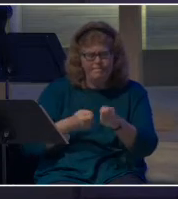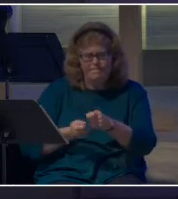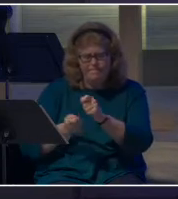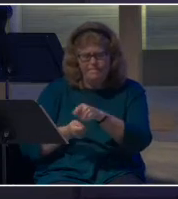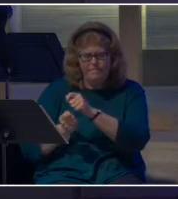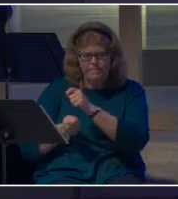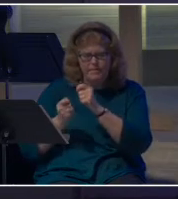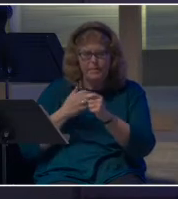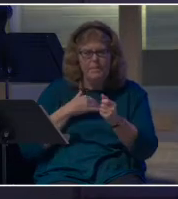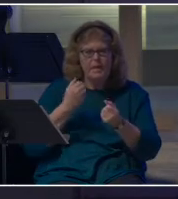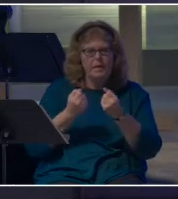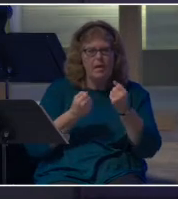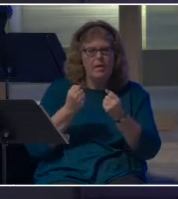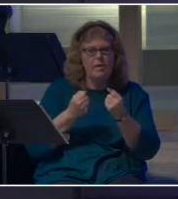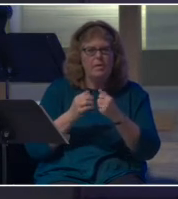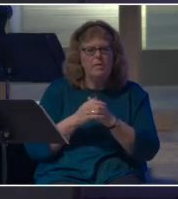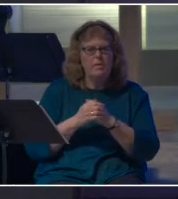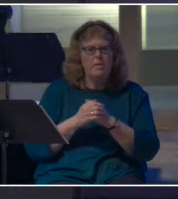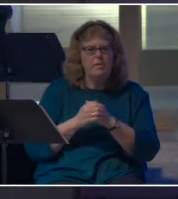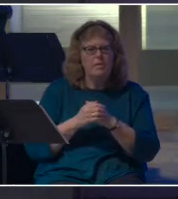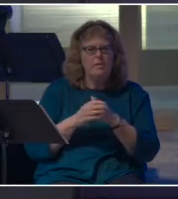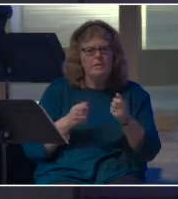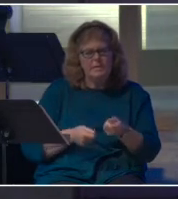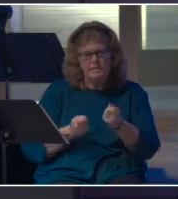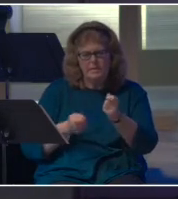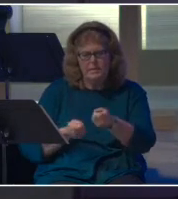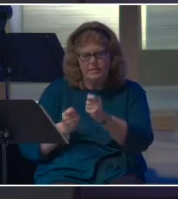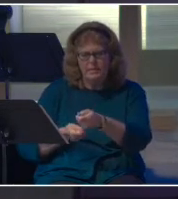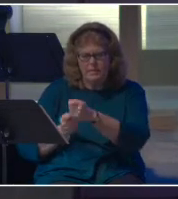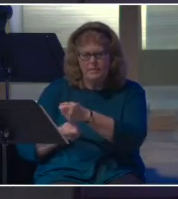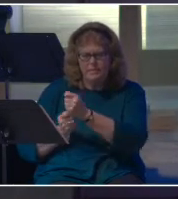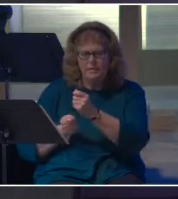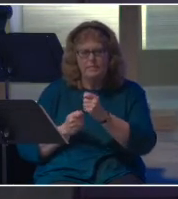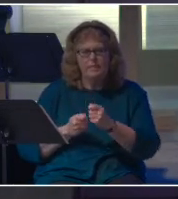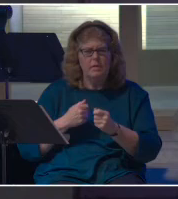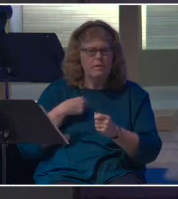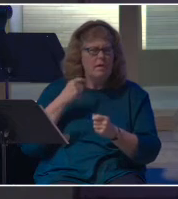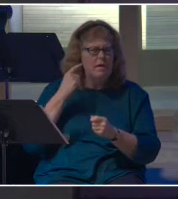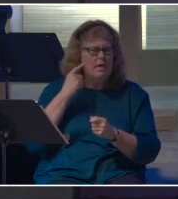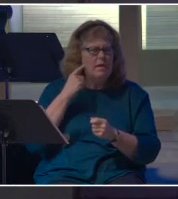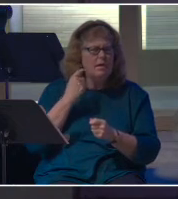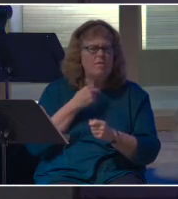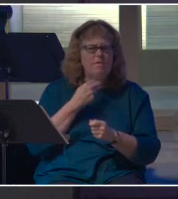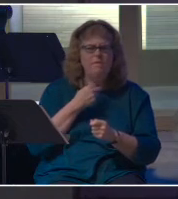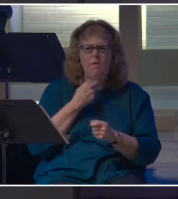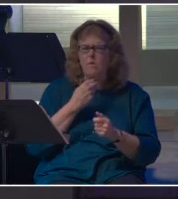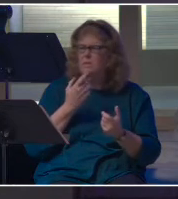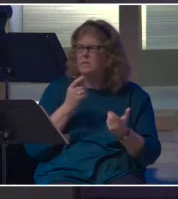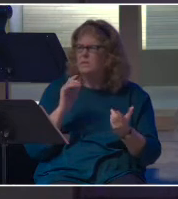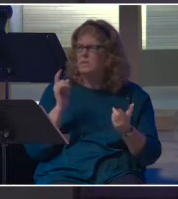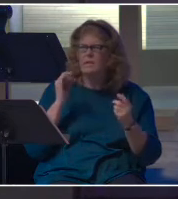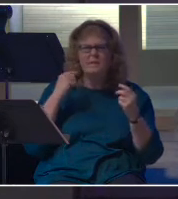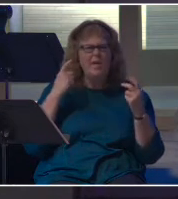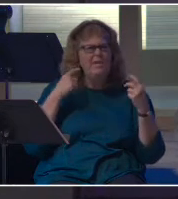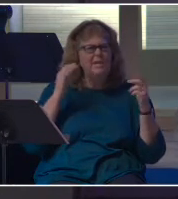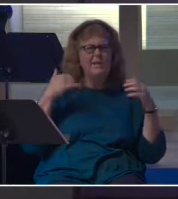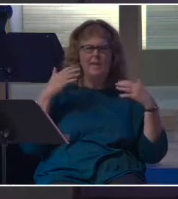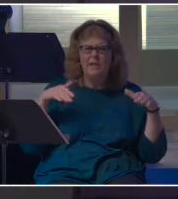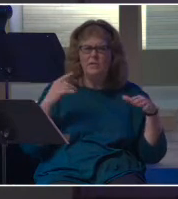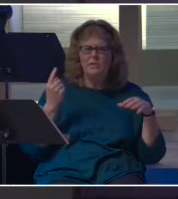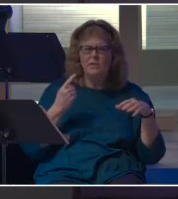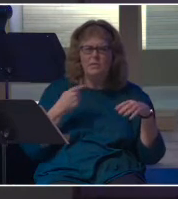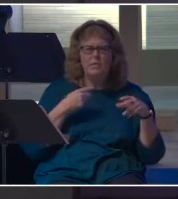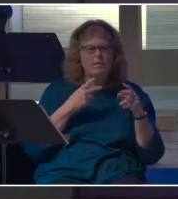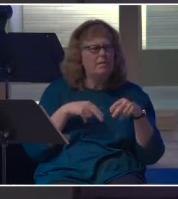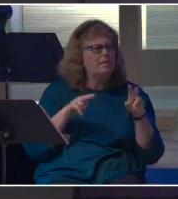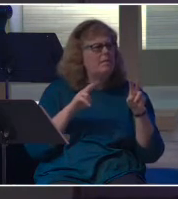the car. And as I'm shoveling and shoveling and shoveling, I hear a voice out of nowhere, like an angel had arrived. And I